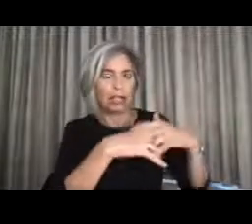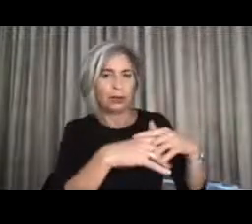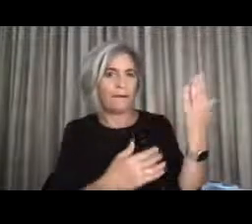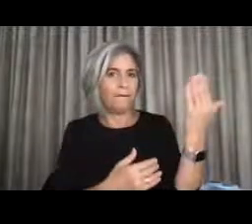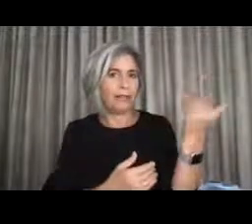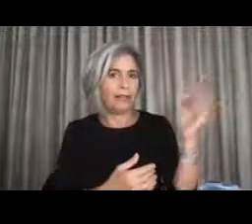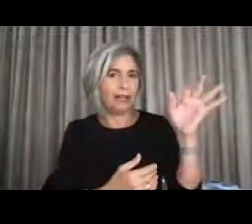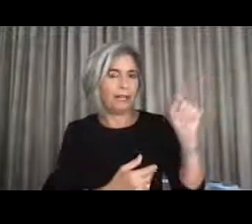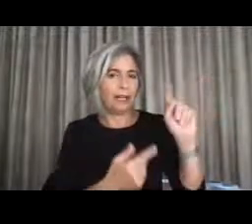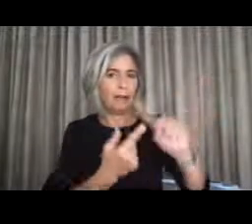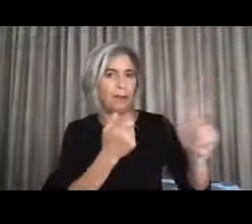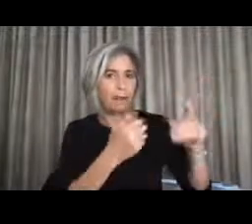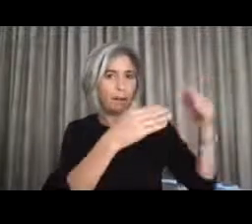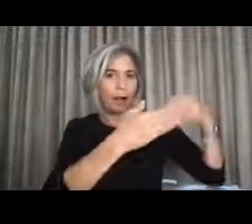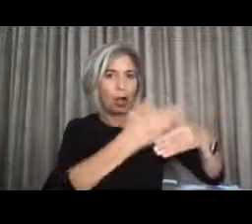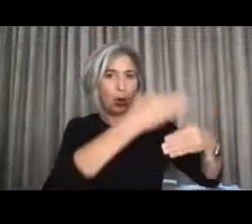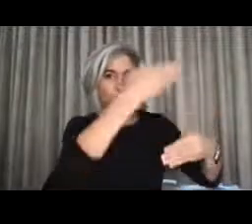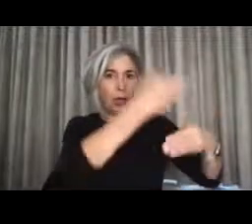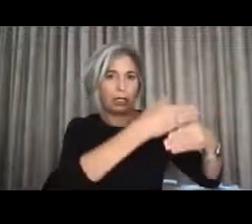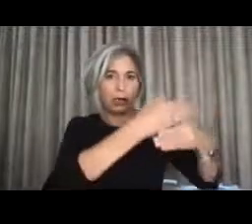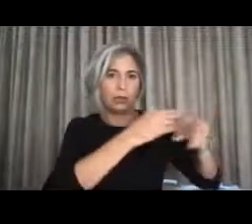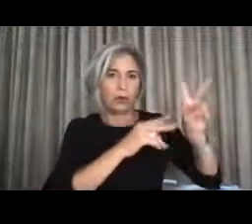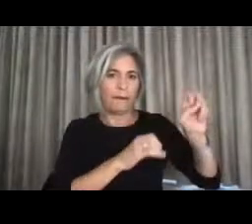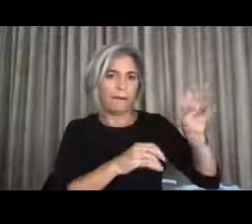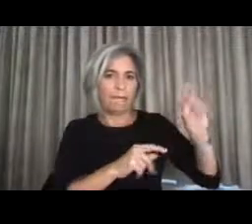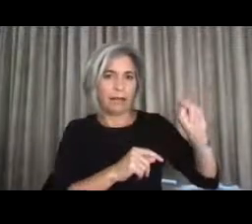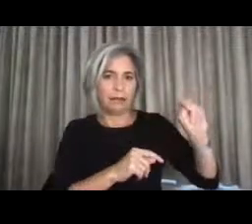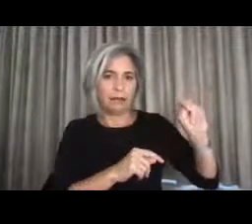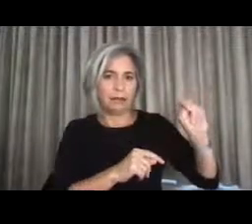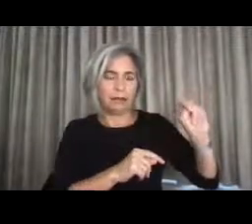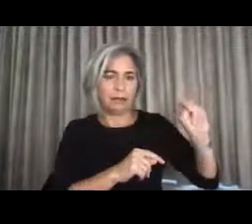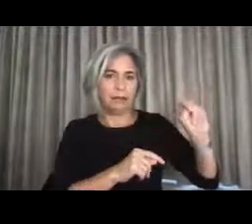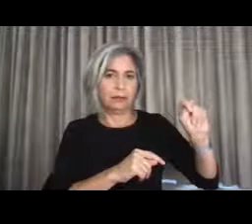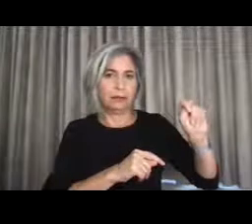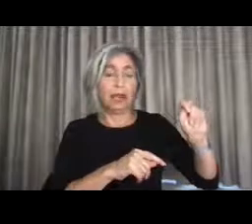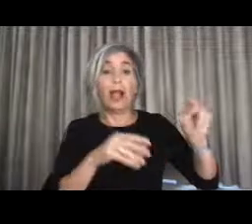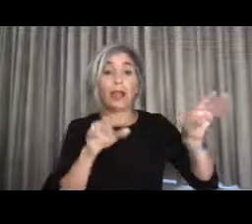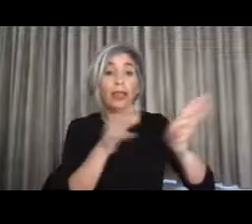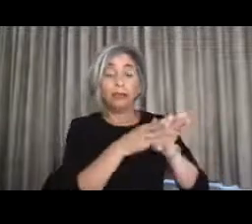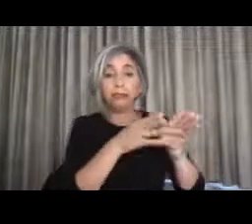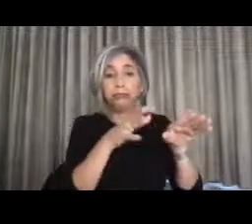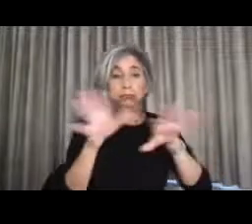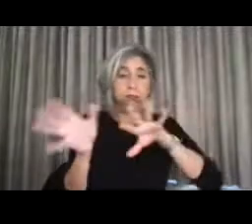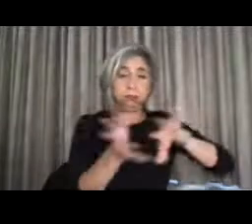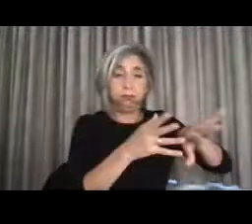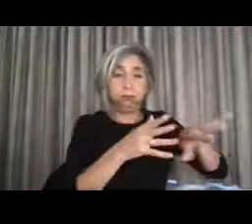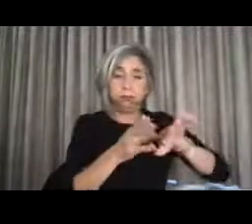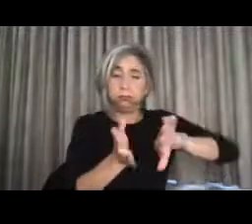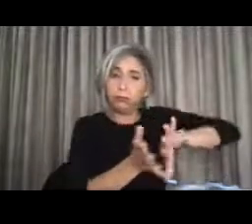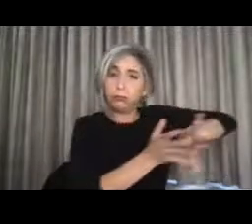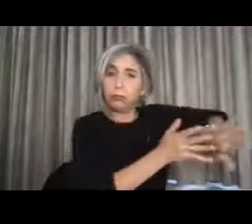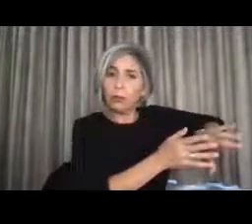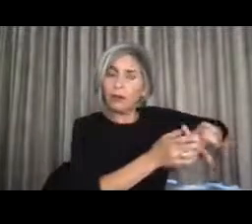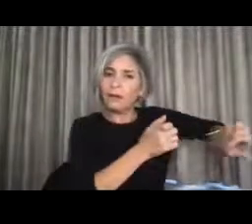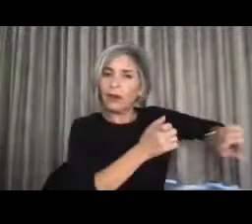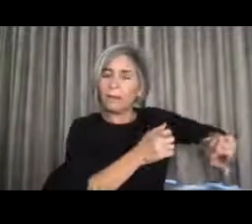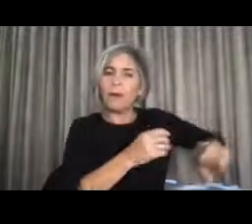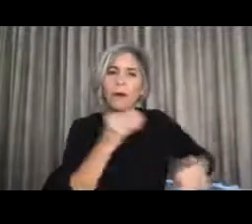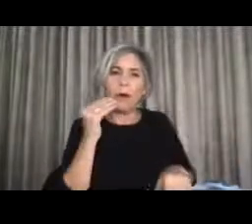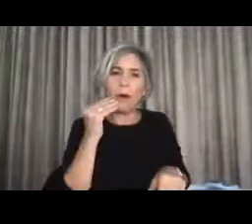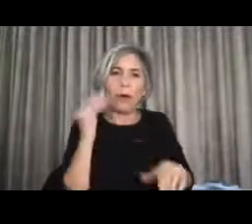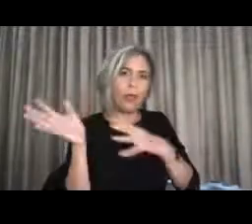any window, door, or vent. Always direct exhaust away from your home, window, any openings. Keep a